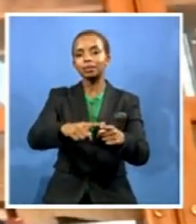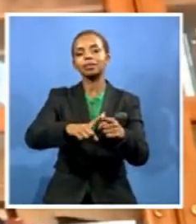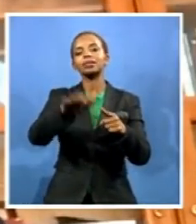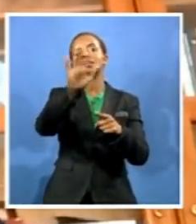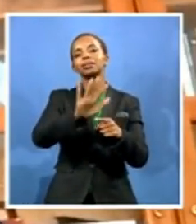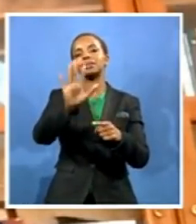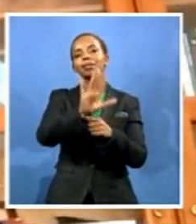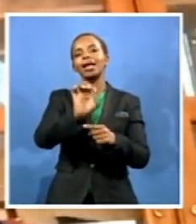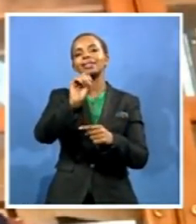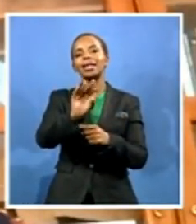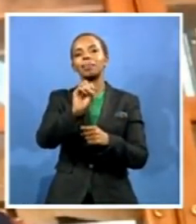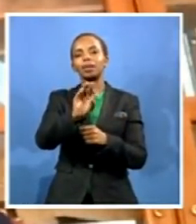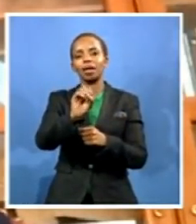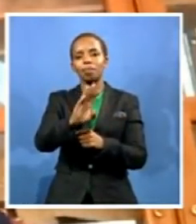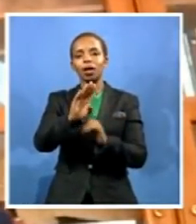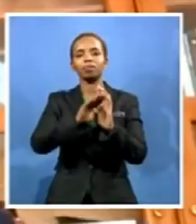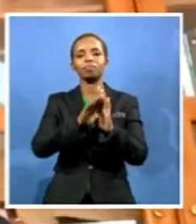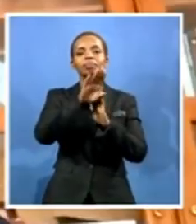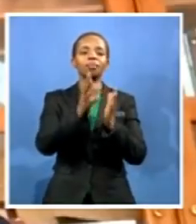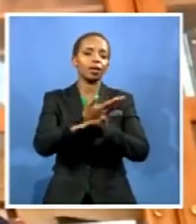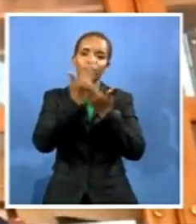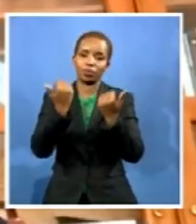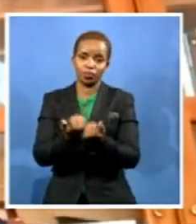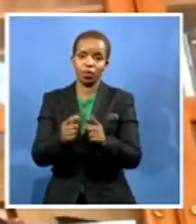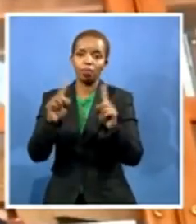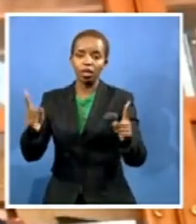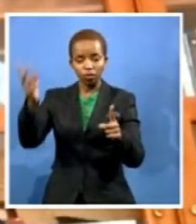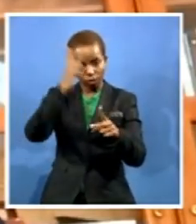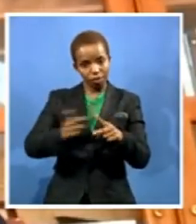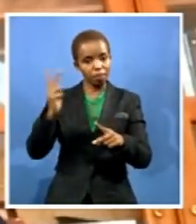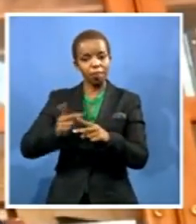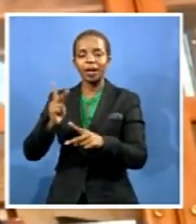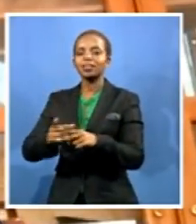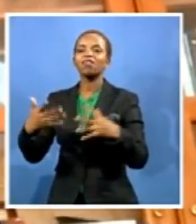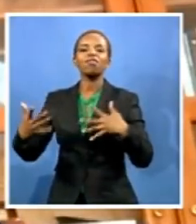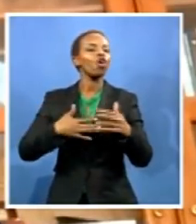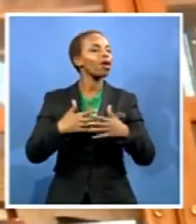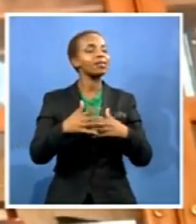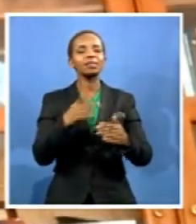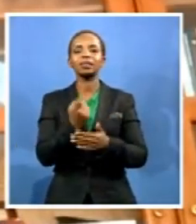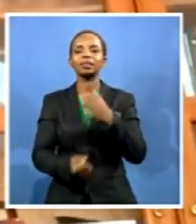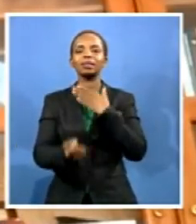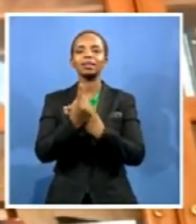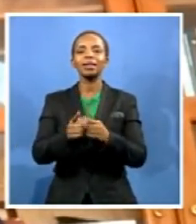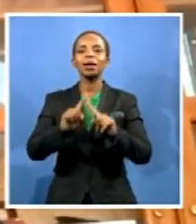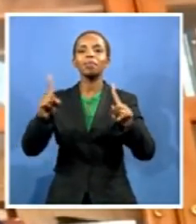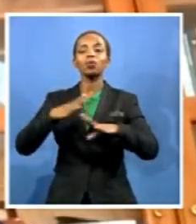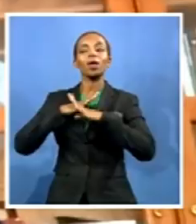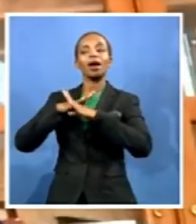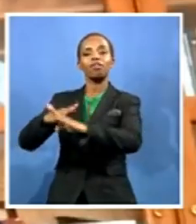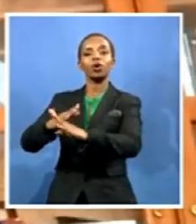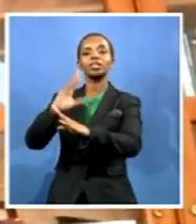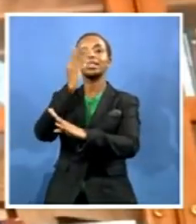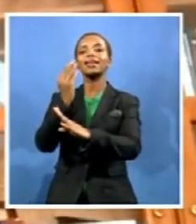for any eventuality, but we are avoiding issuing numbers out because if you looked at the first forecast, we would